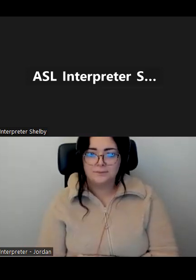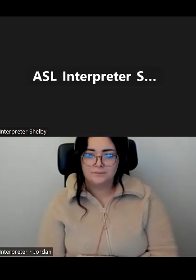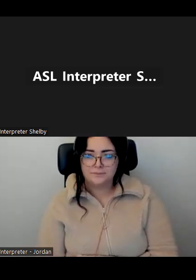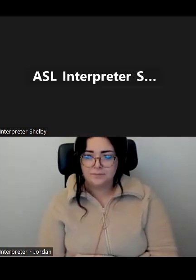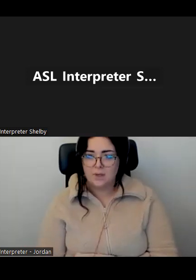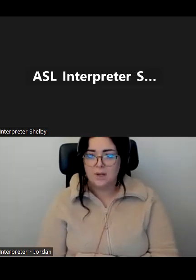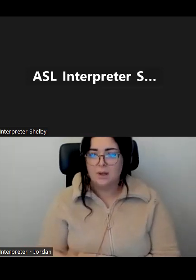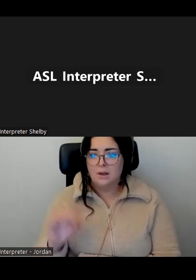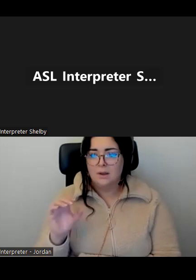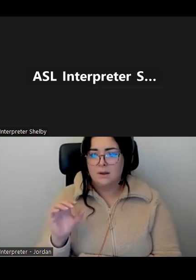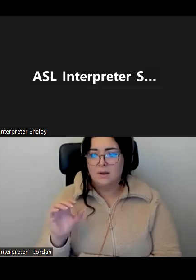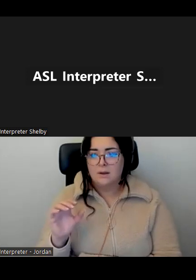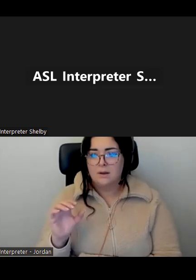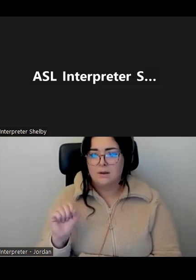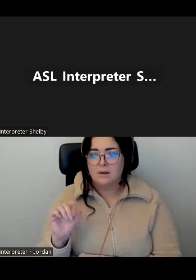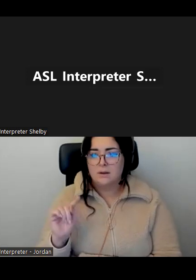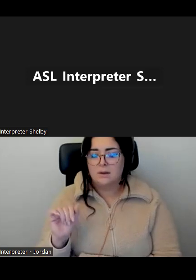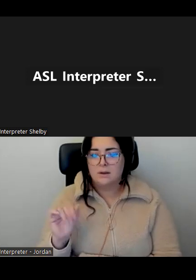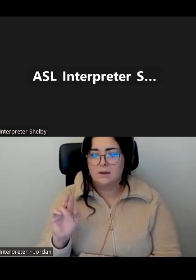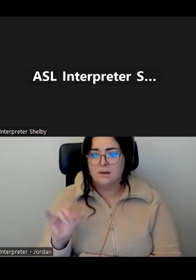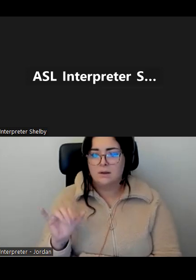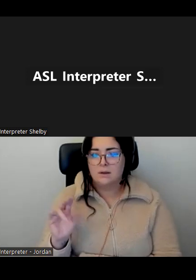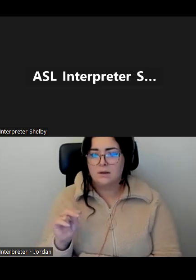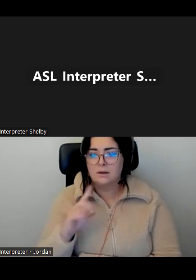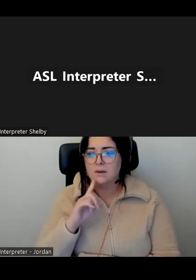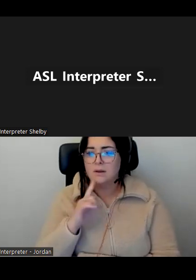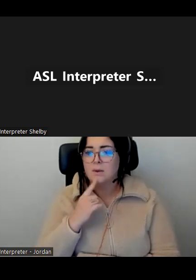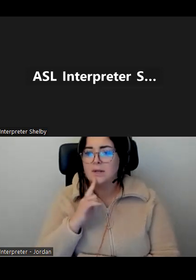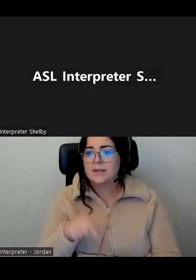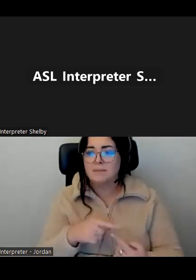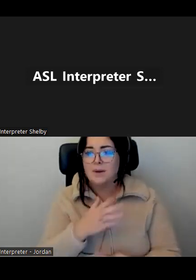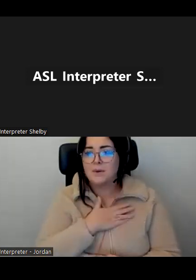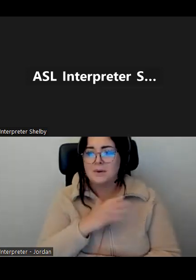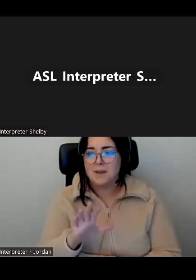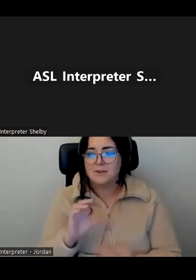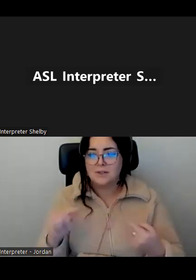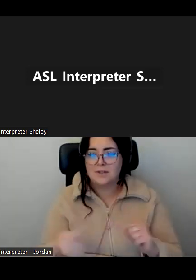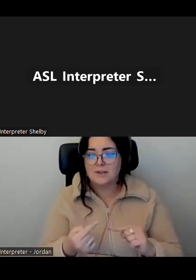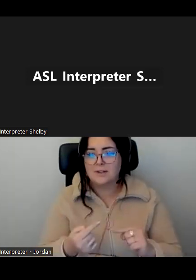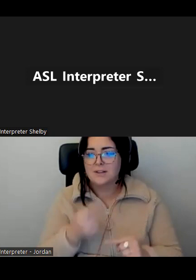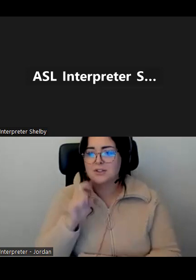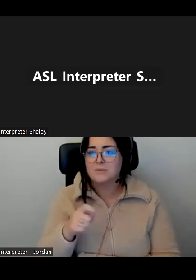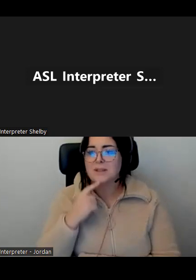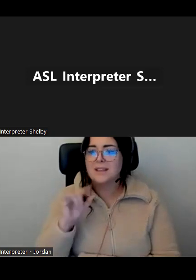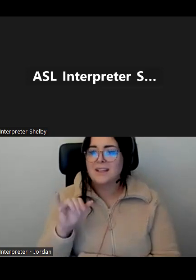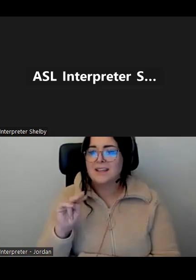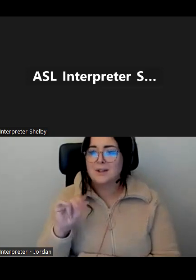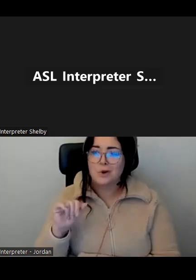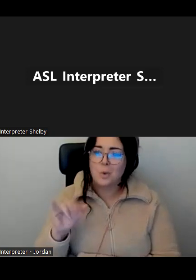That was a Freudian slip. Compassionate injury. It's supposed to be compassionate inquiry. I'm